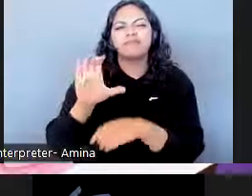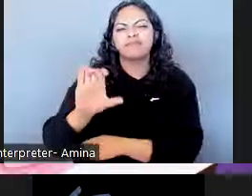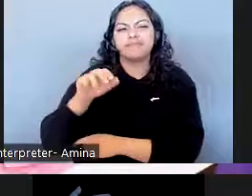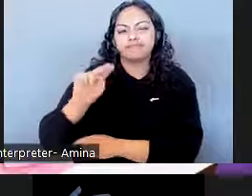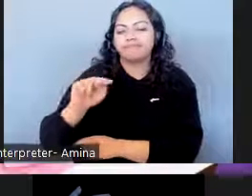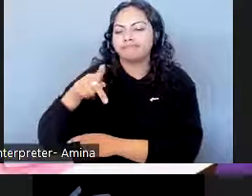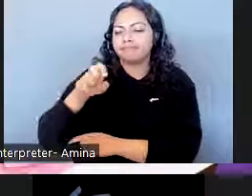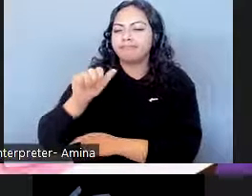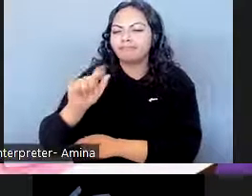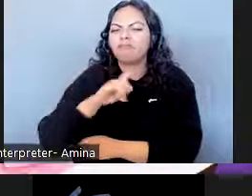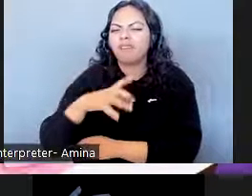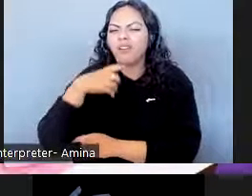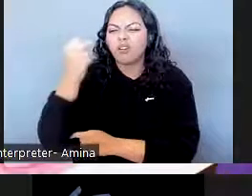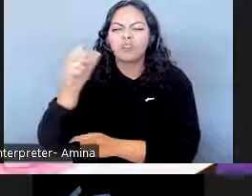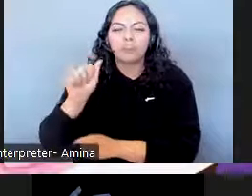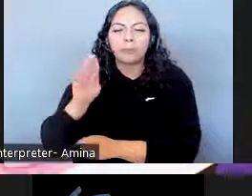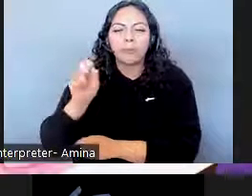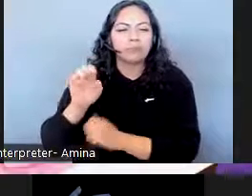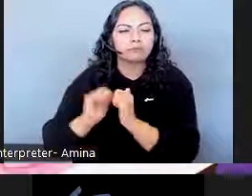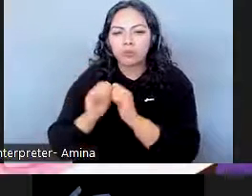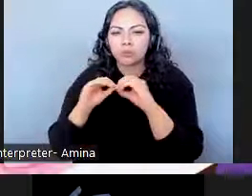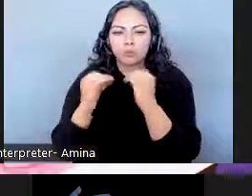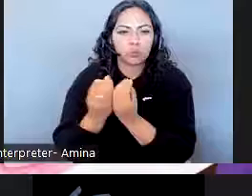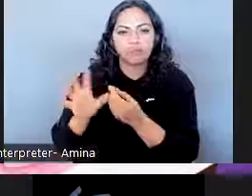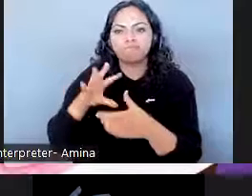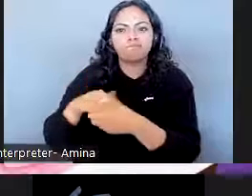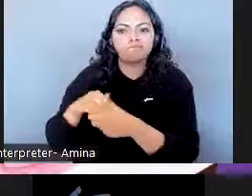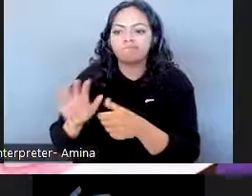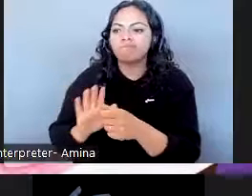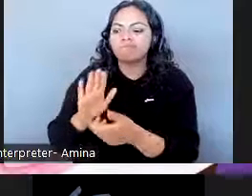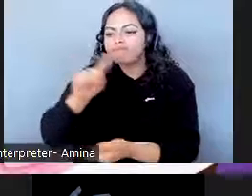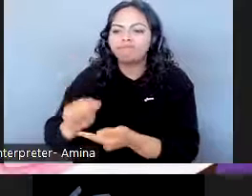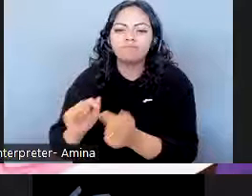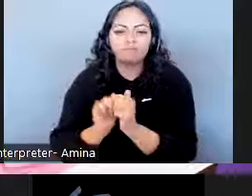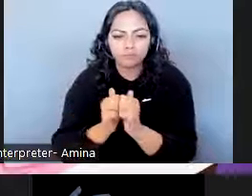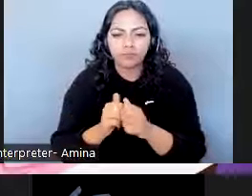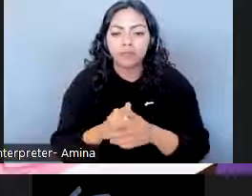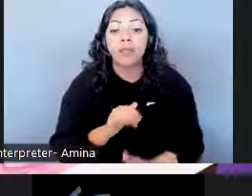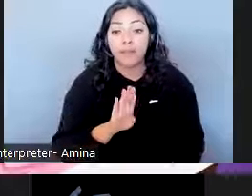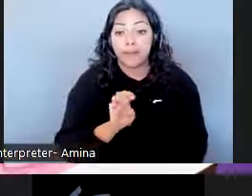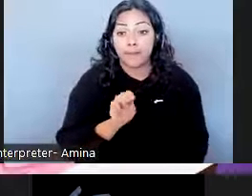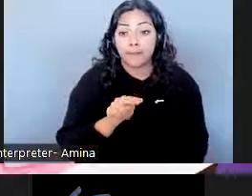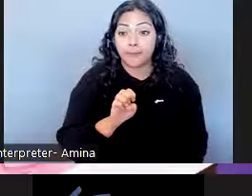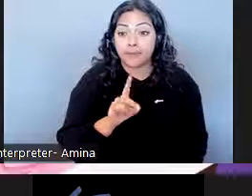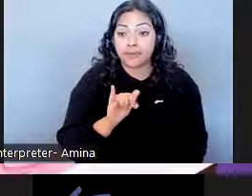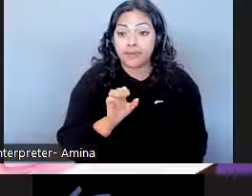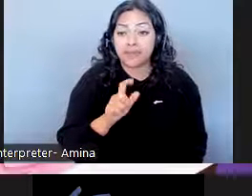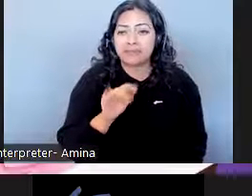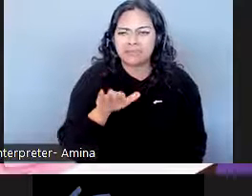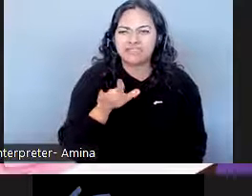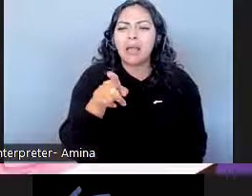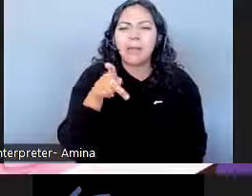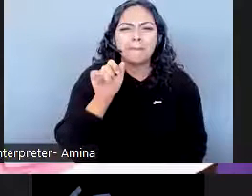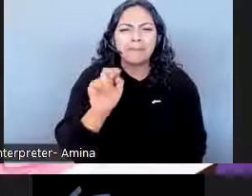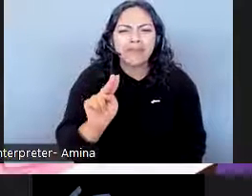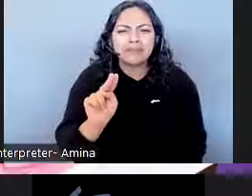Ryan. Before I introduce myself, just a quick heads up. Some people are asking for you to fix the pinning function